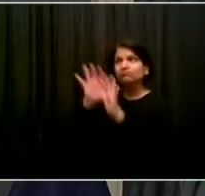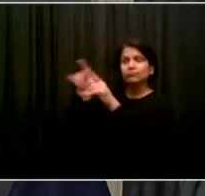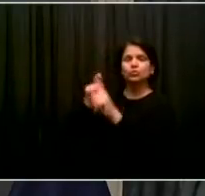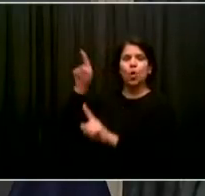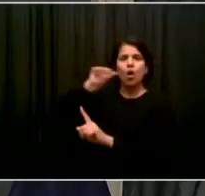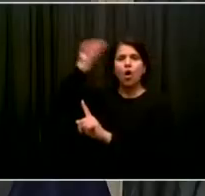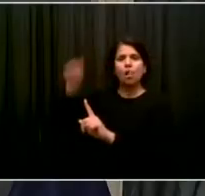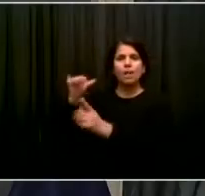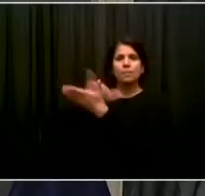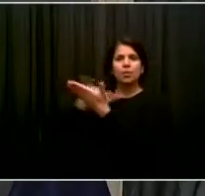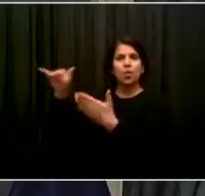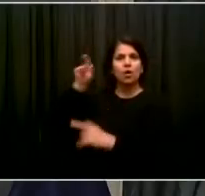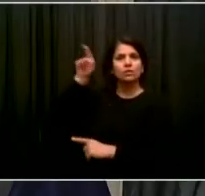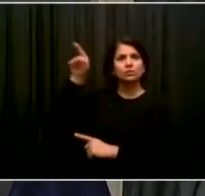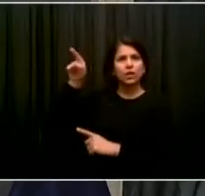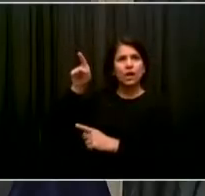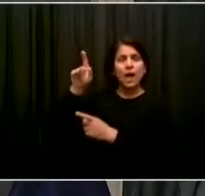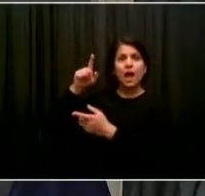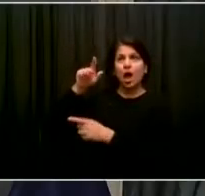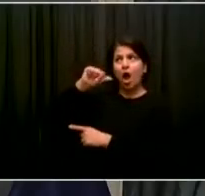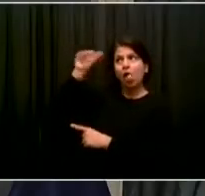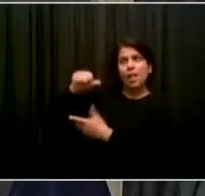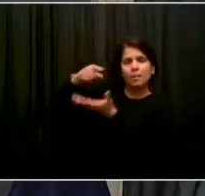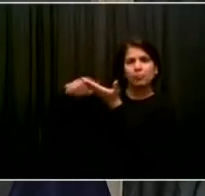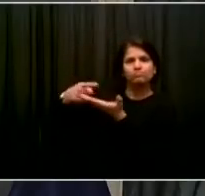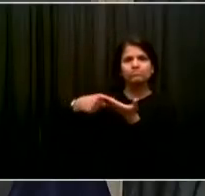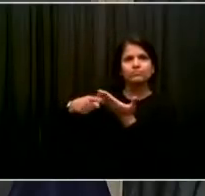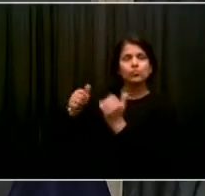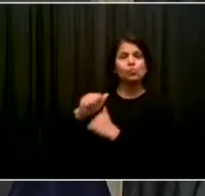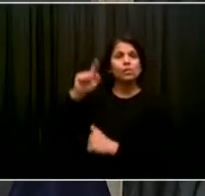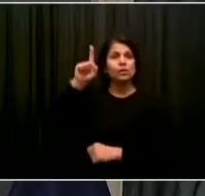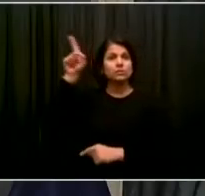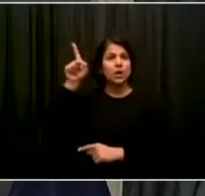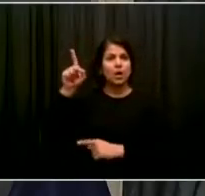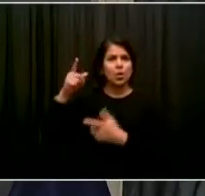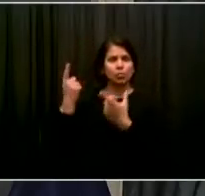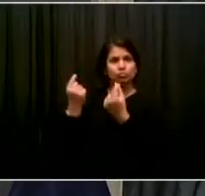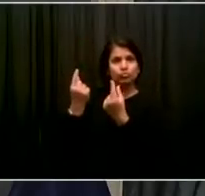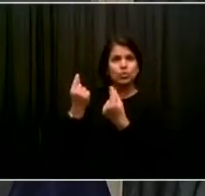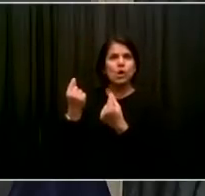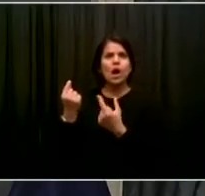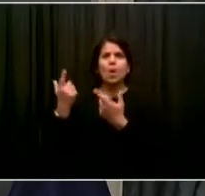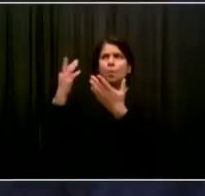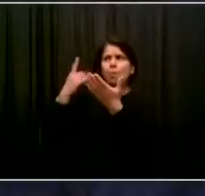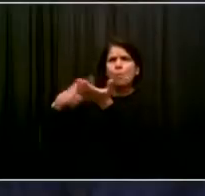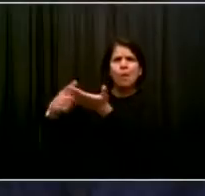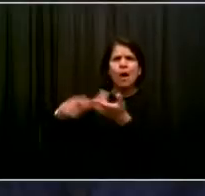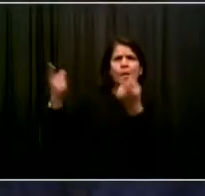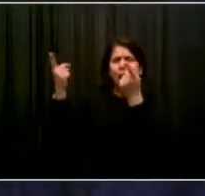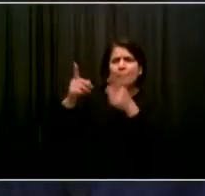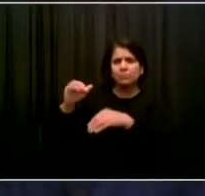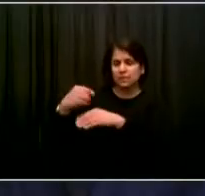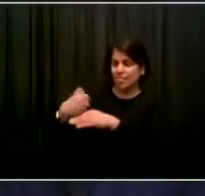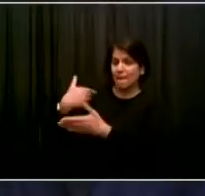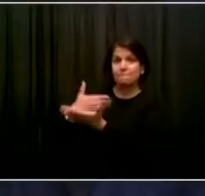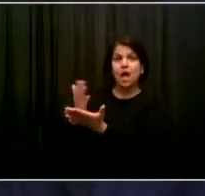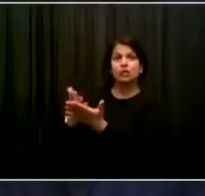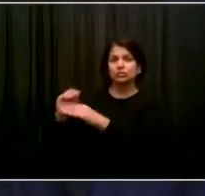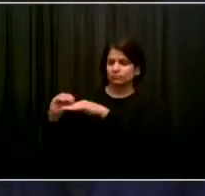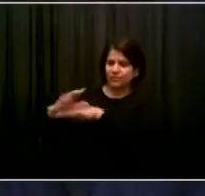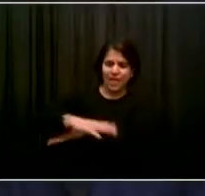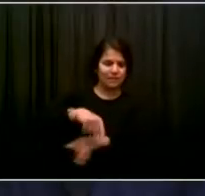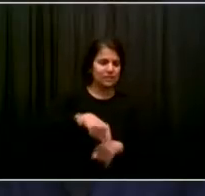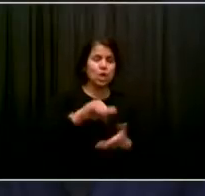if you have any early indication as to how the budget looks for New York City. Our team is